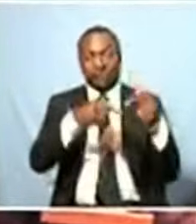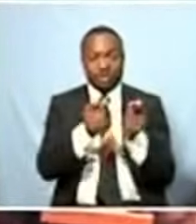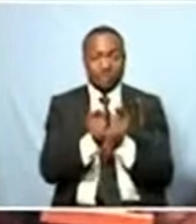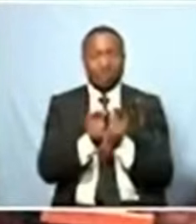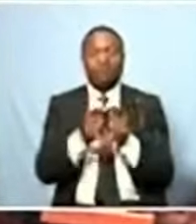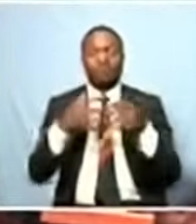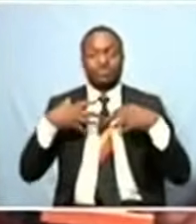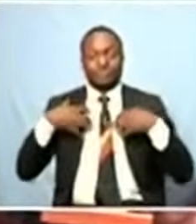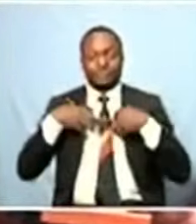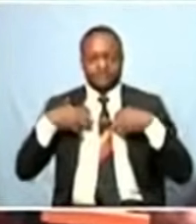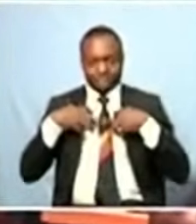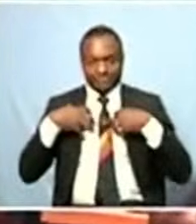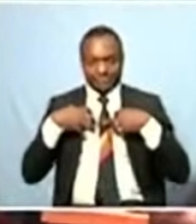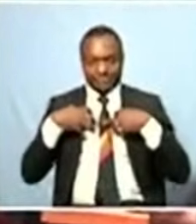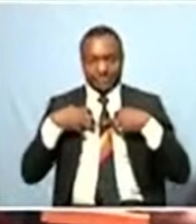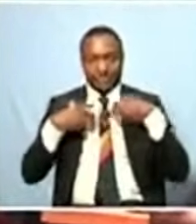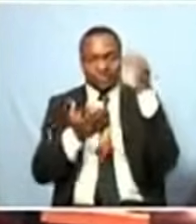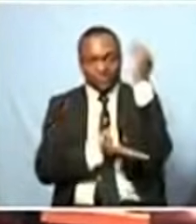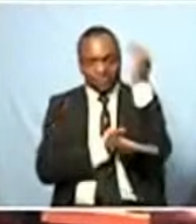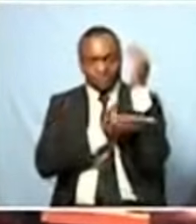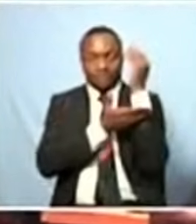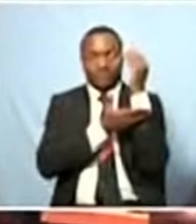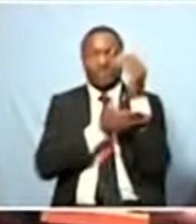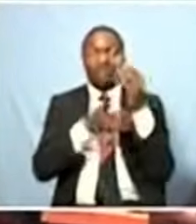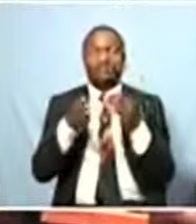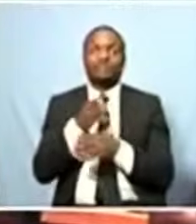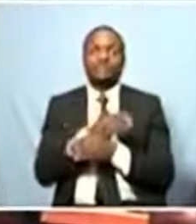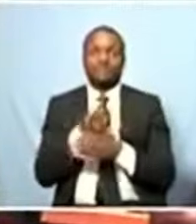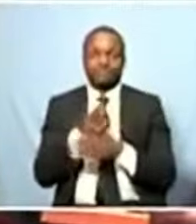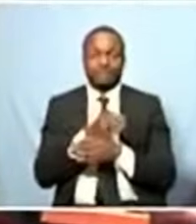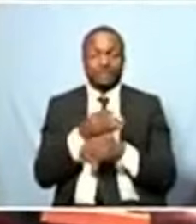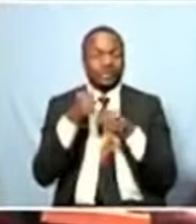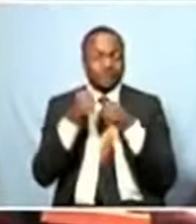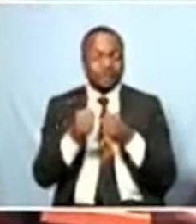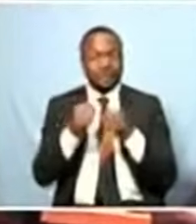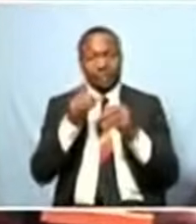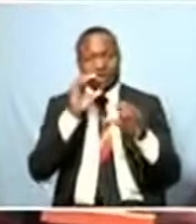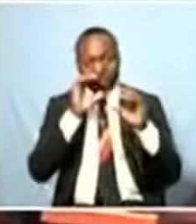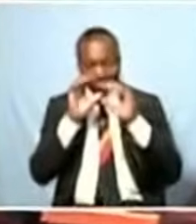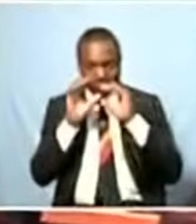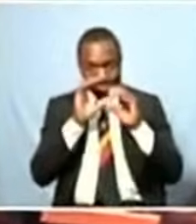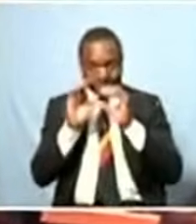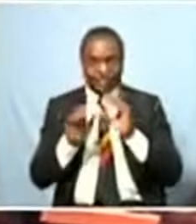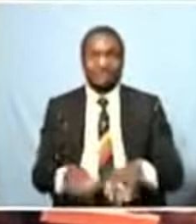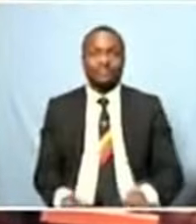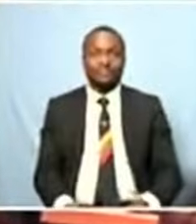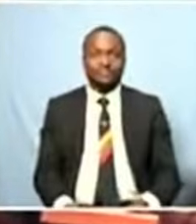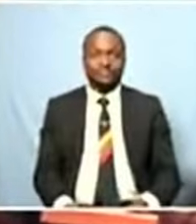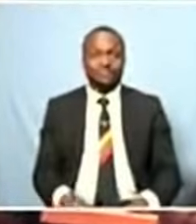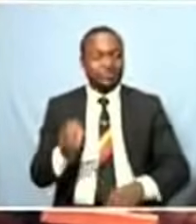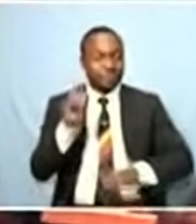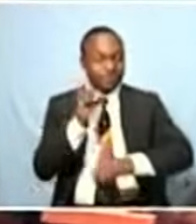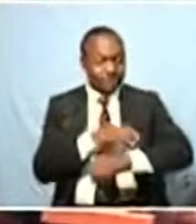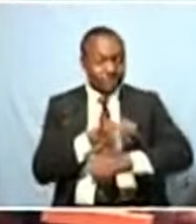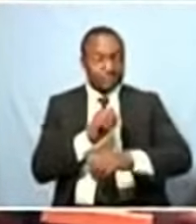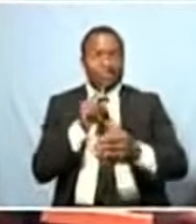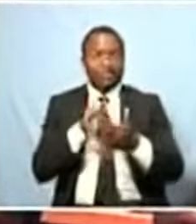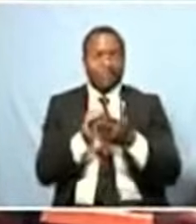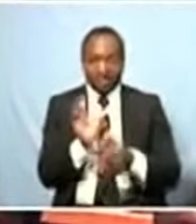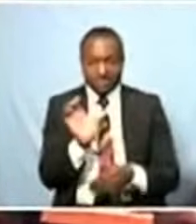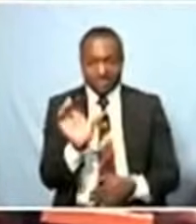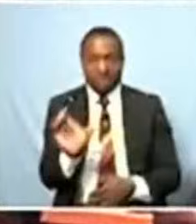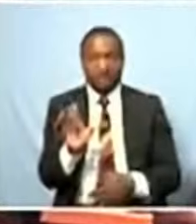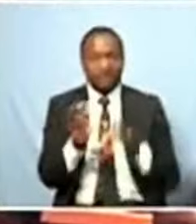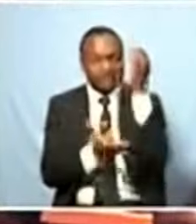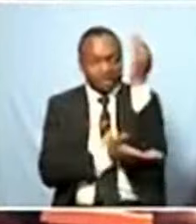fostering entrepreneurship and community resilience. Communication. Investment in this sector have